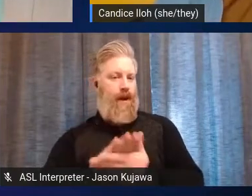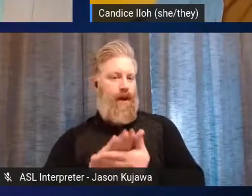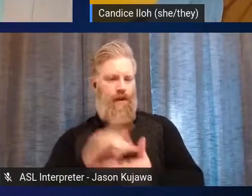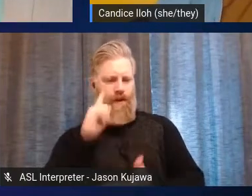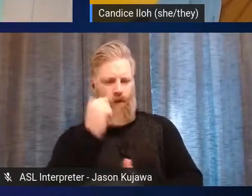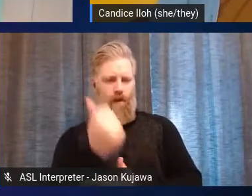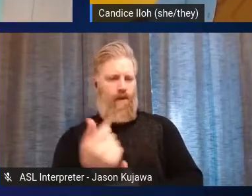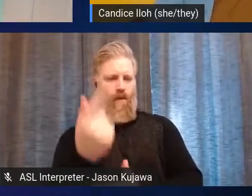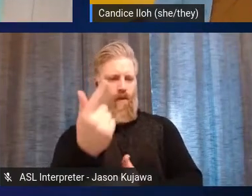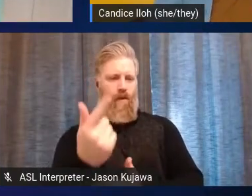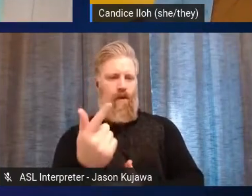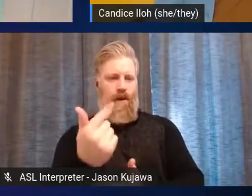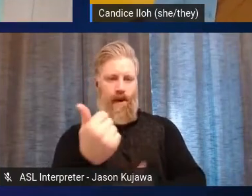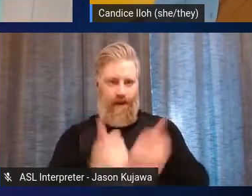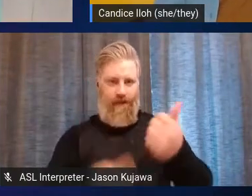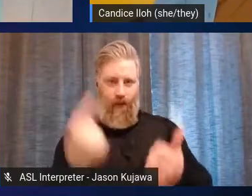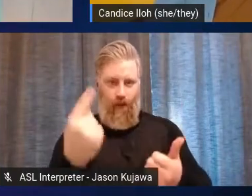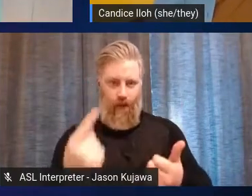this is for everyone.